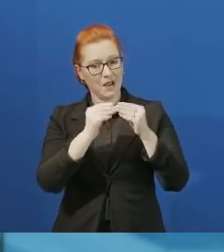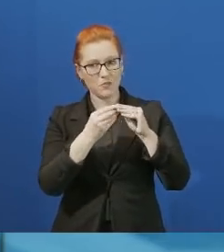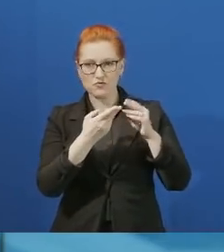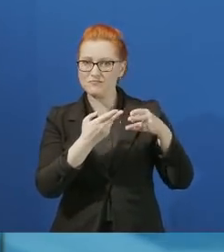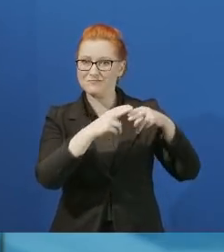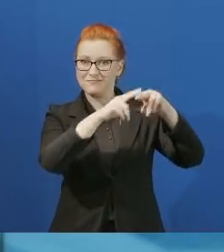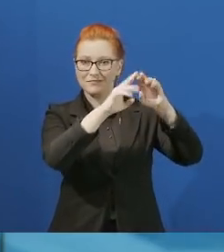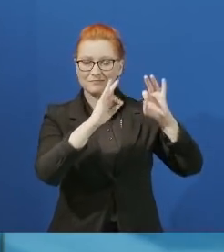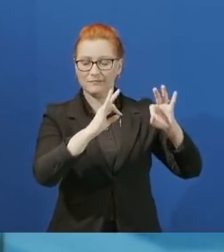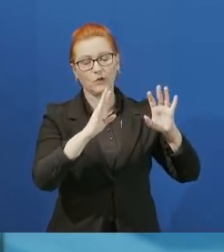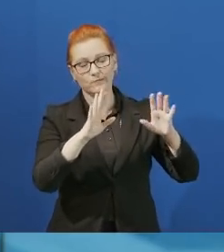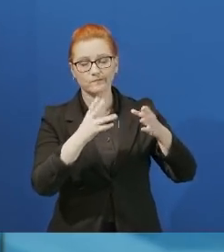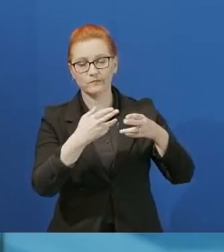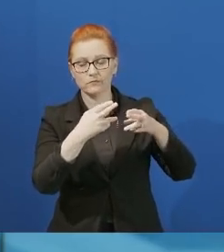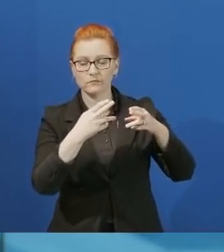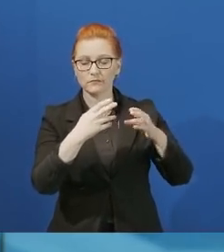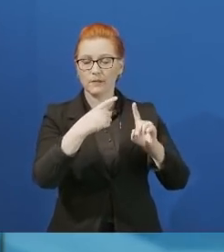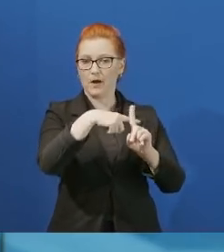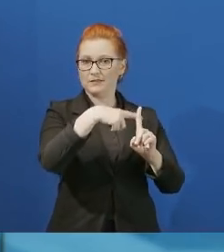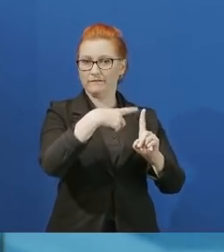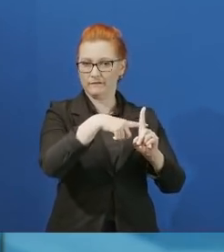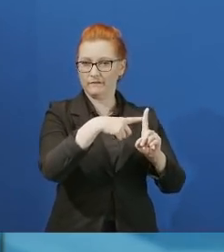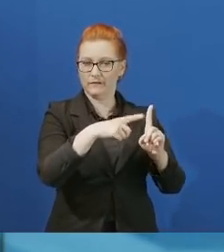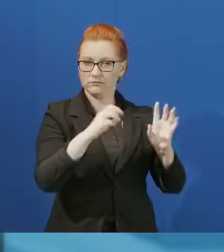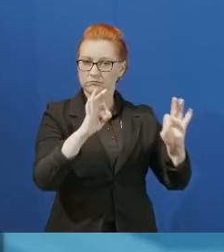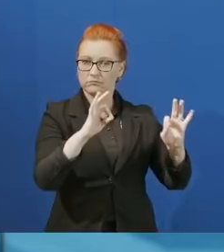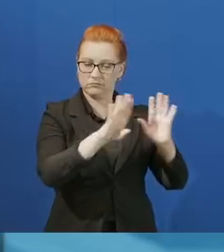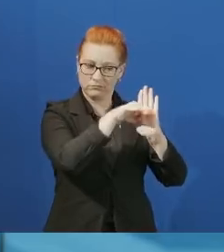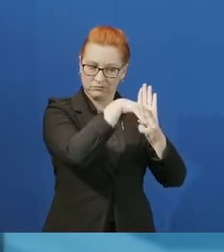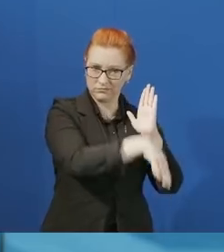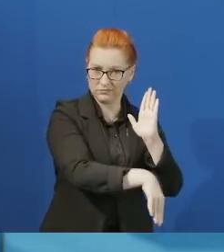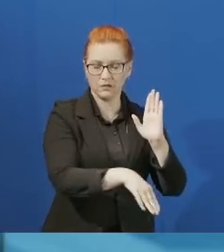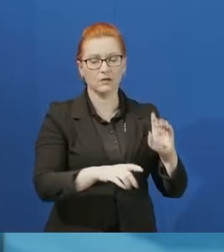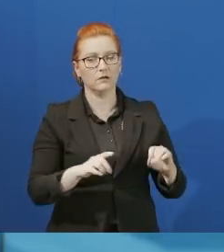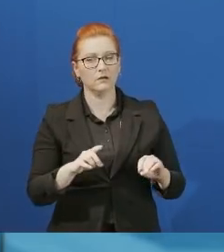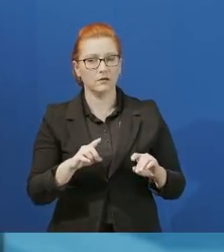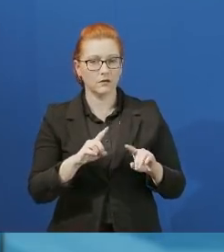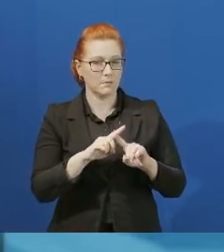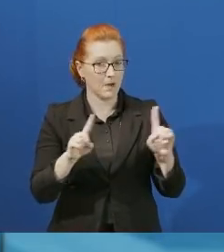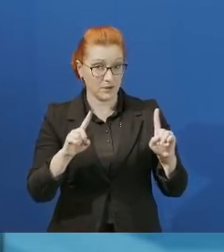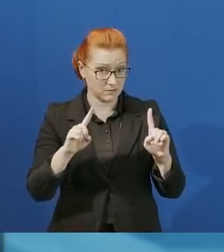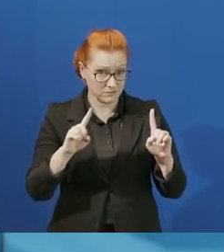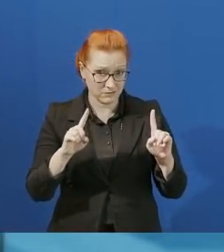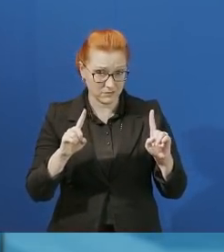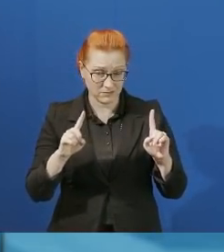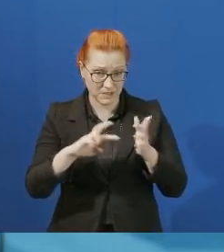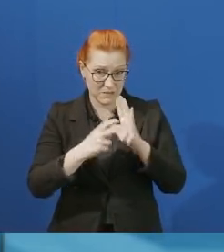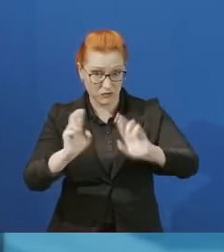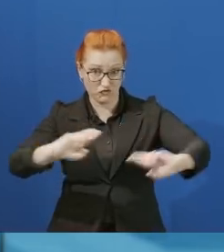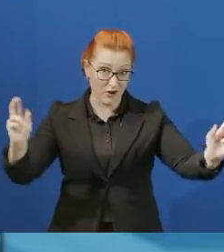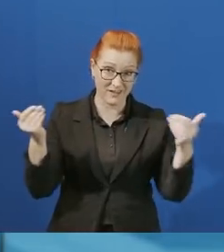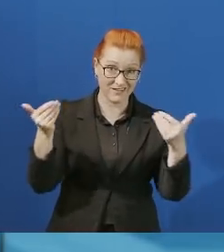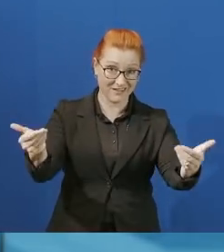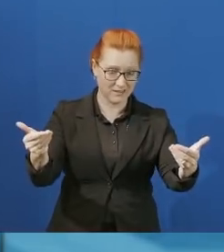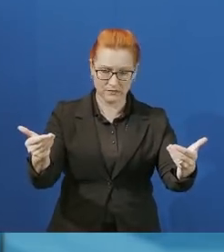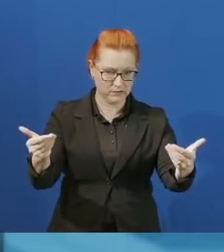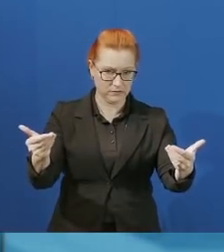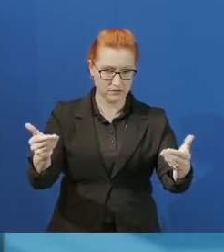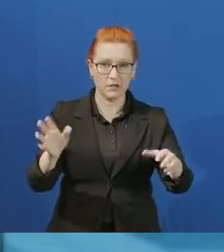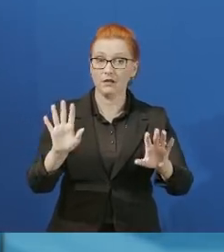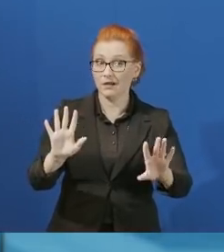information. I'm very hopeful. Like I said, I wouldn't have put out an aspirational date if I didn't think that it